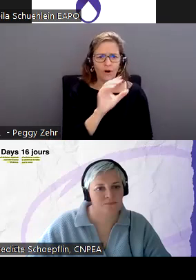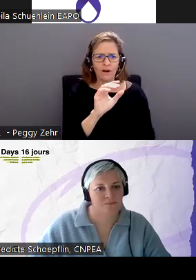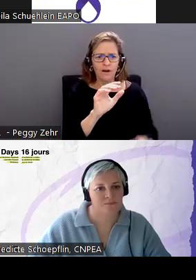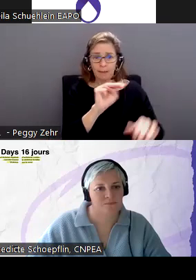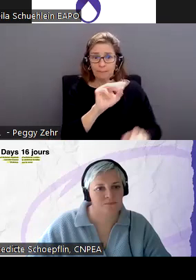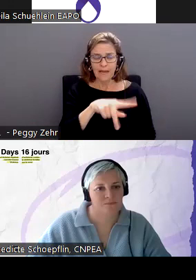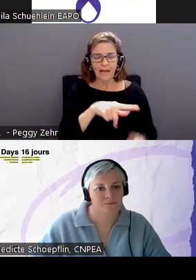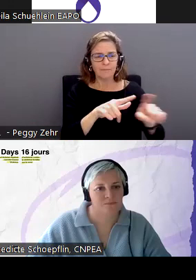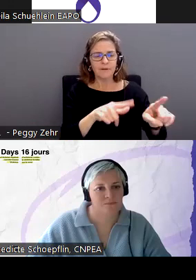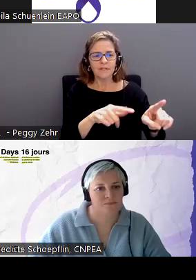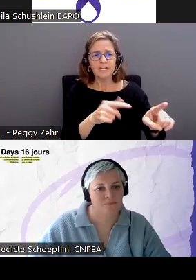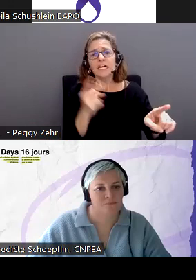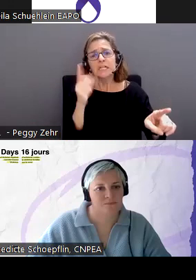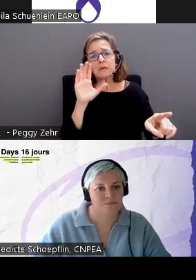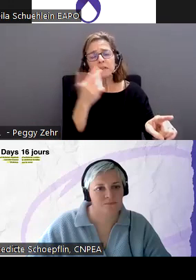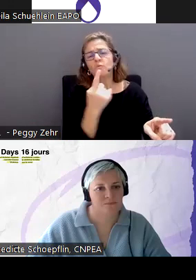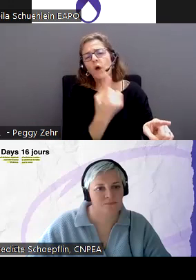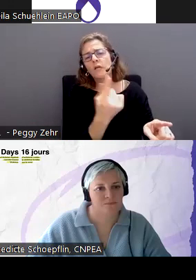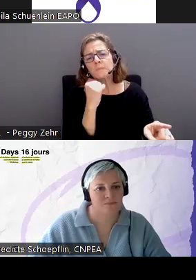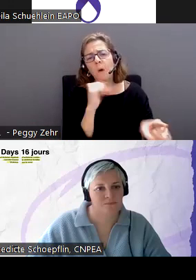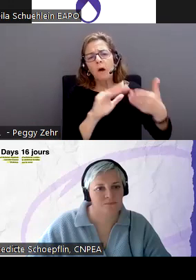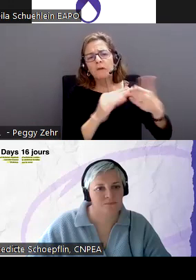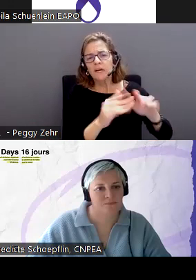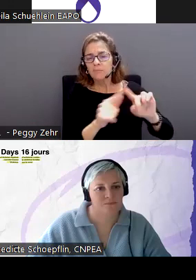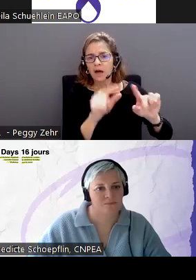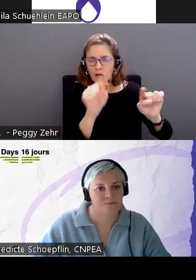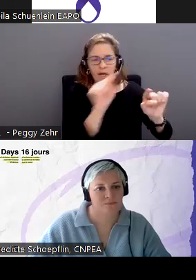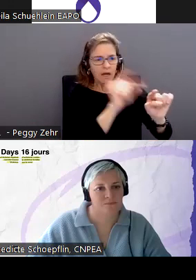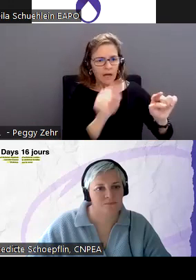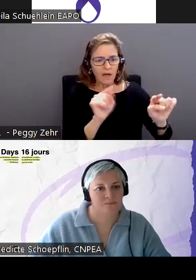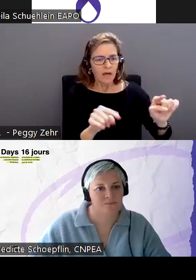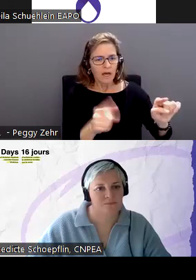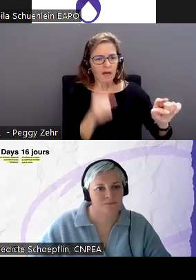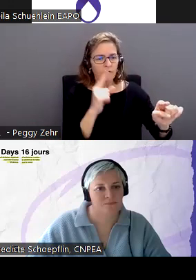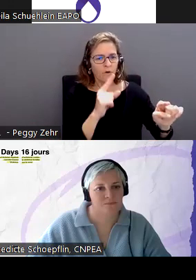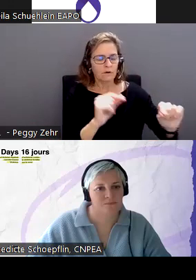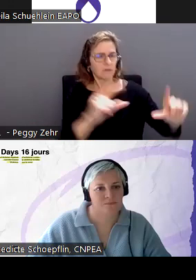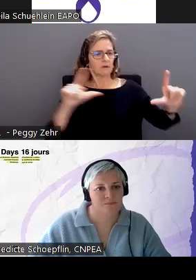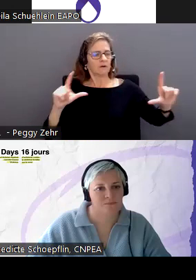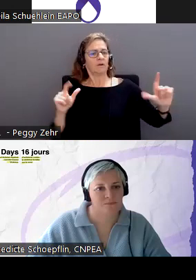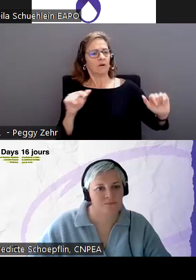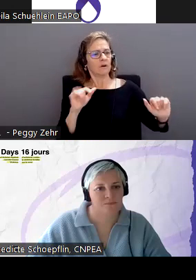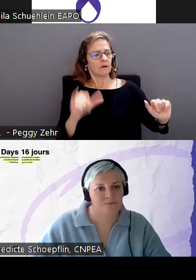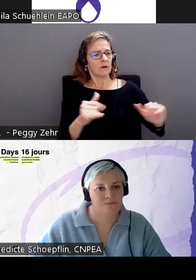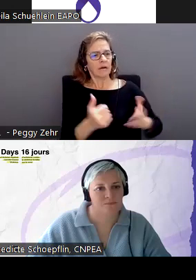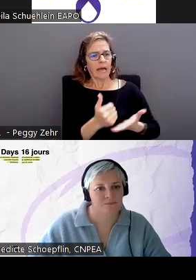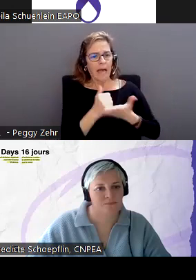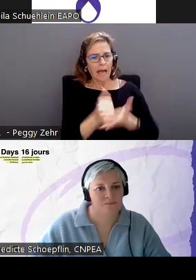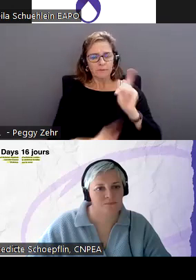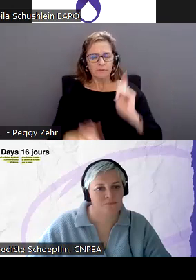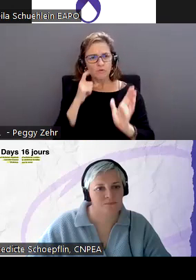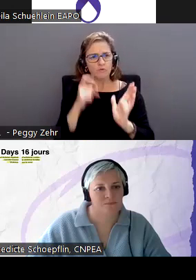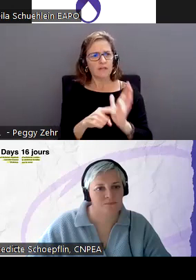of change, of engaging everyone in the issues, helping people see that what they have to contribute is important,